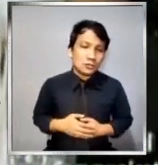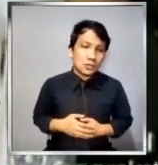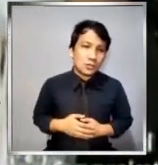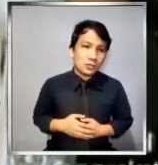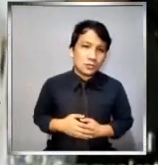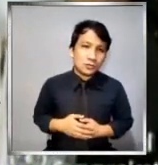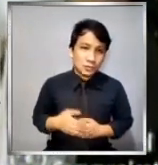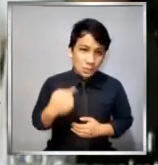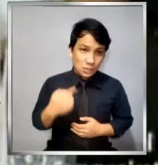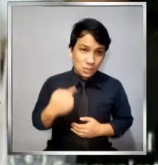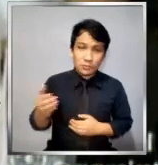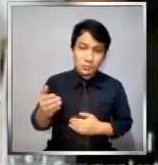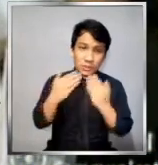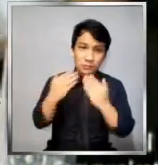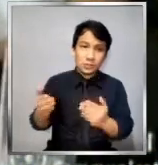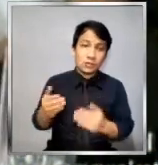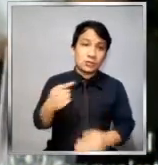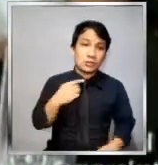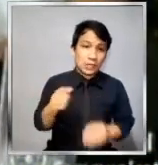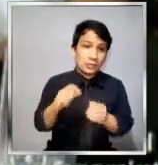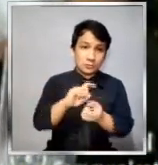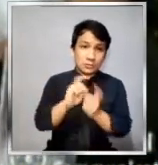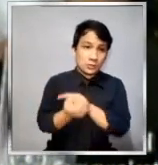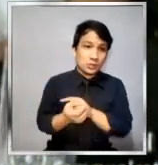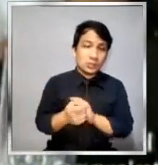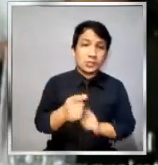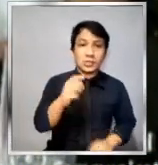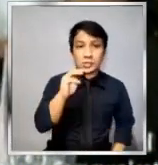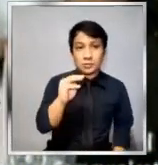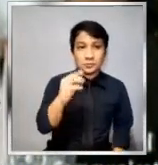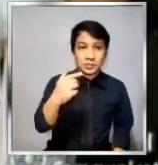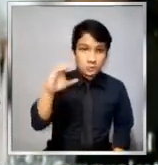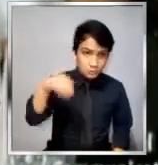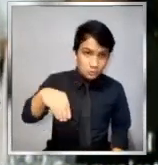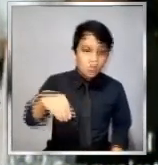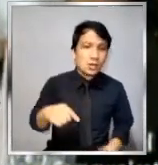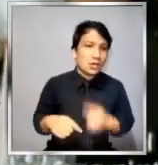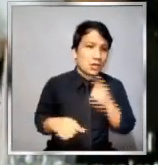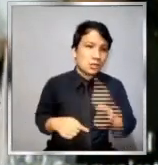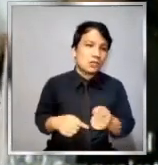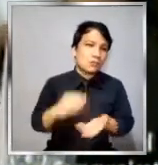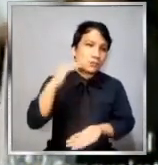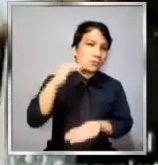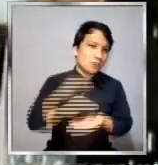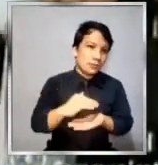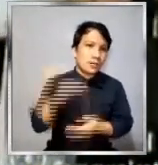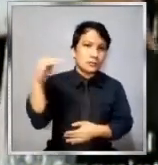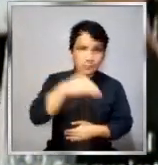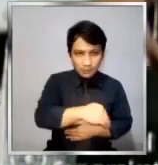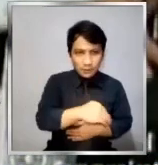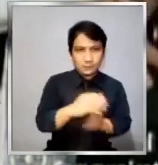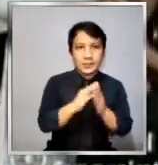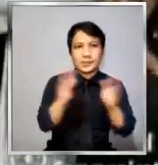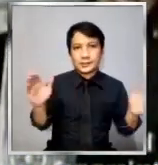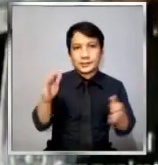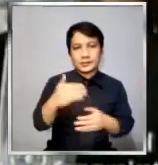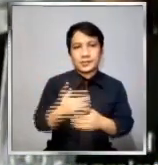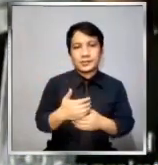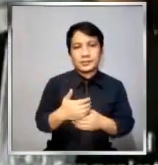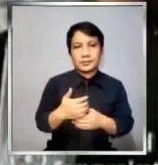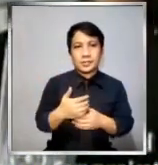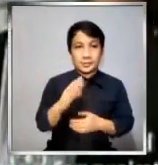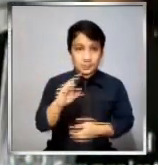modified enhanced community quarantine, eh baka hindi po natin nakamit itong malaking porsyento ng pagbaba ng mga kaso sa